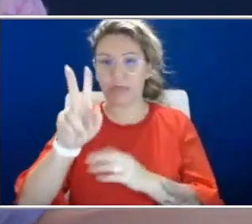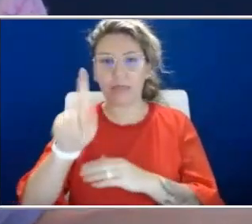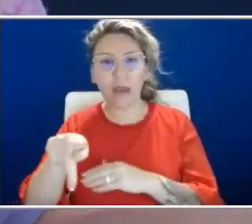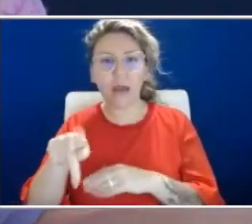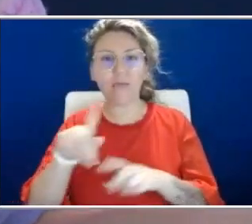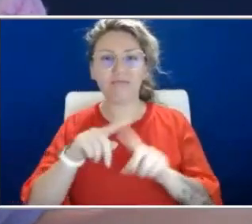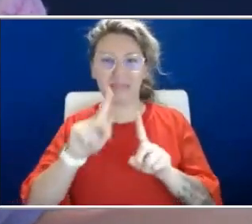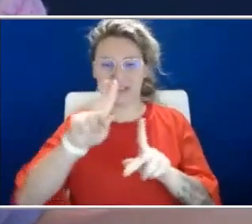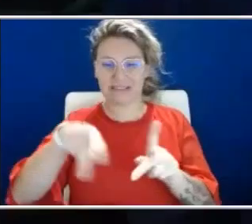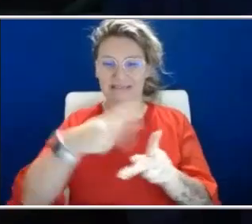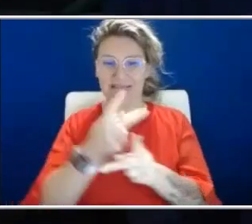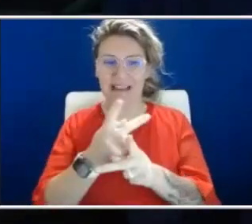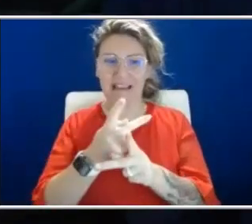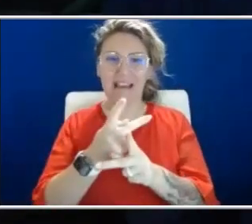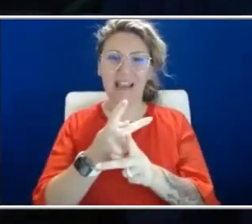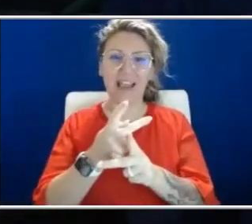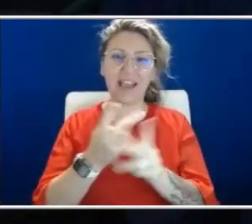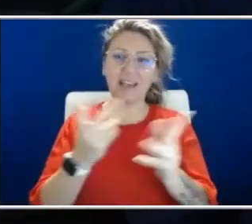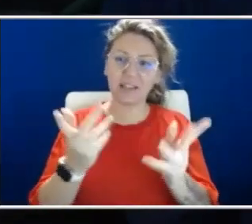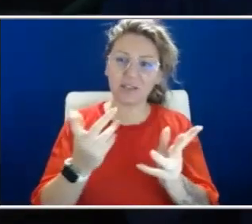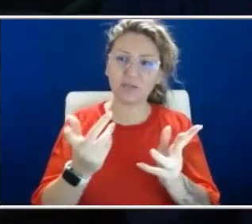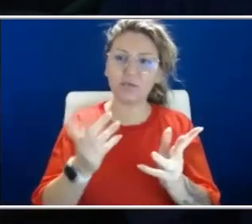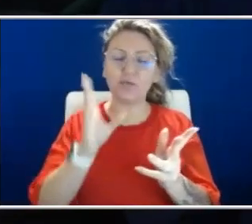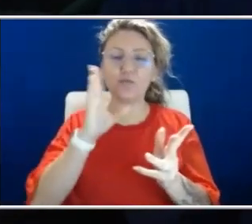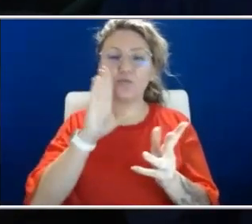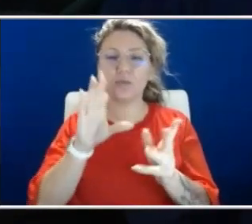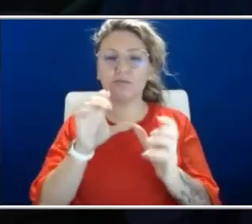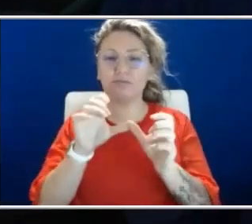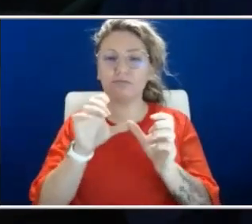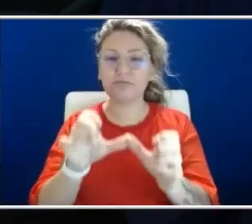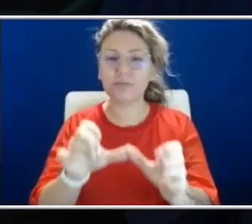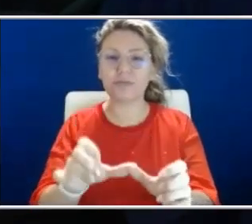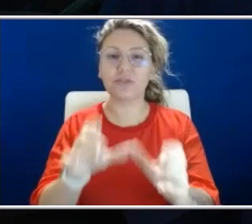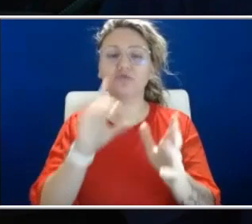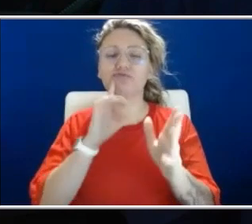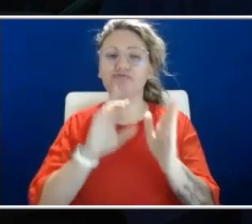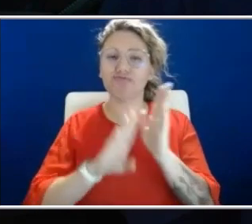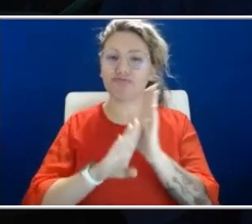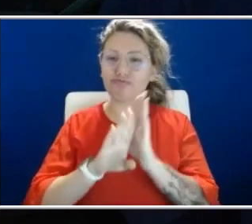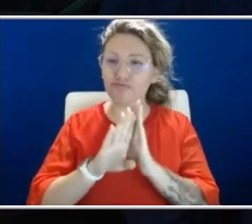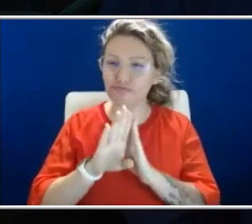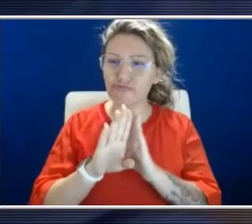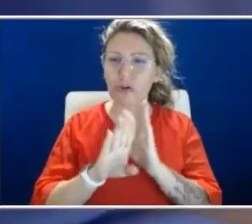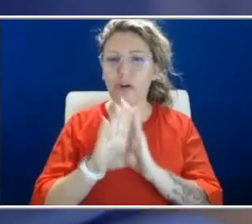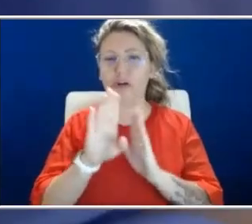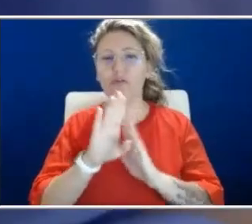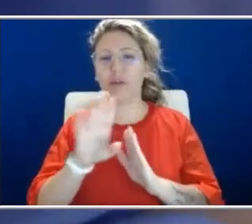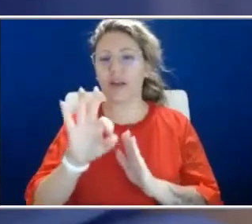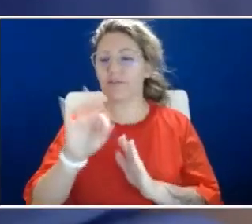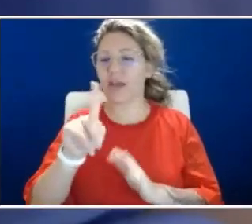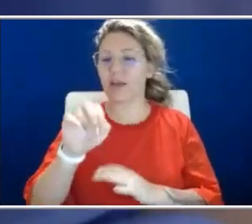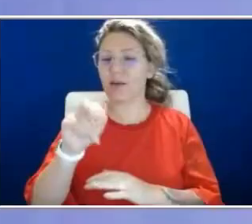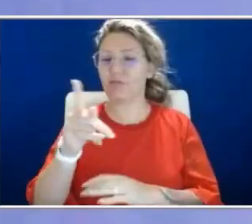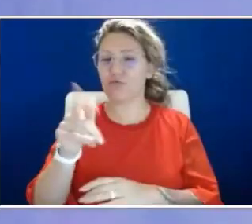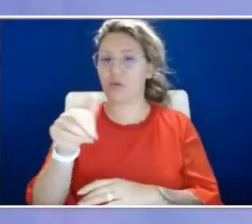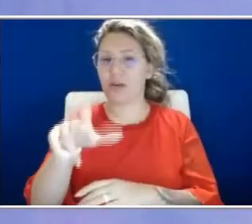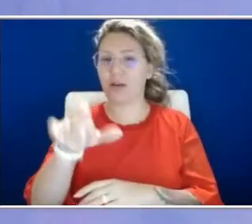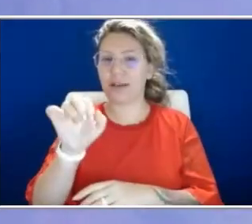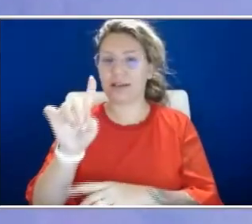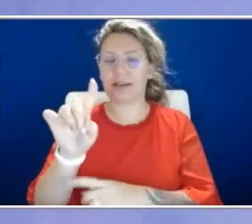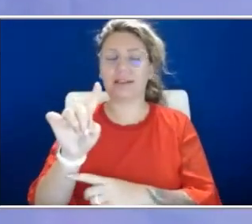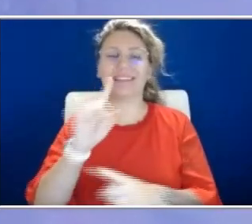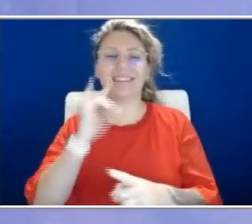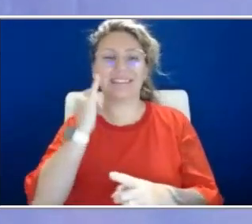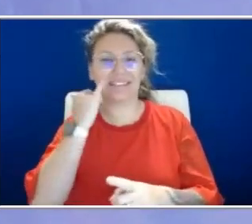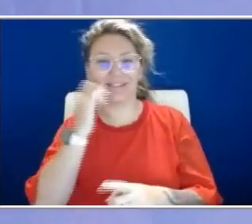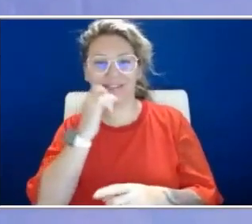that it was one that would continue growing. It's called a phylloides, I believe. So if they didn't get all of it, it would